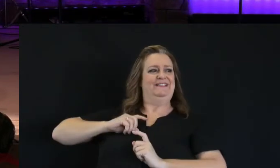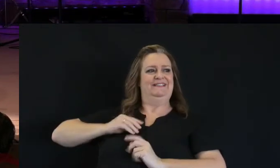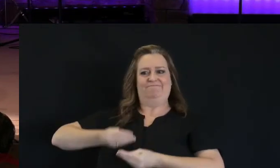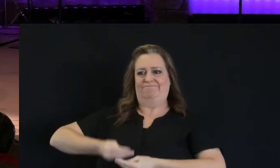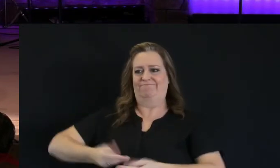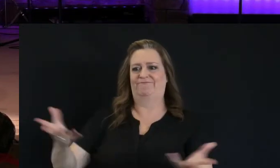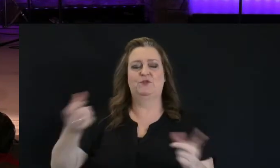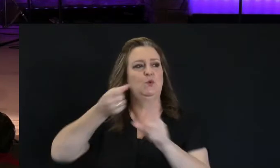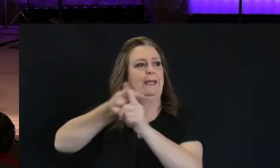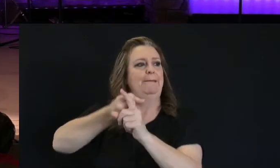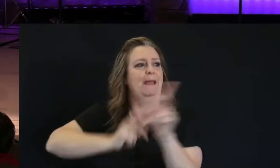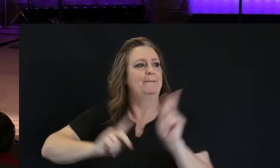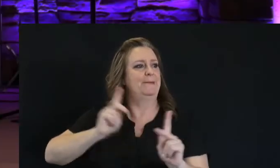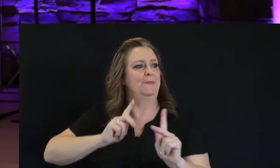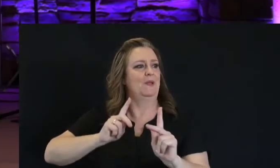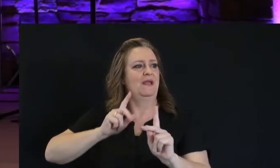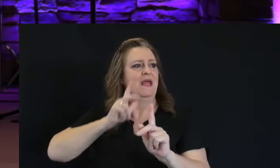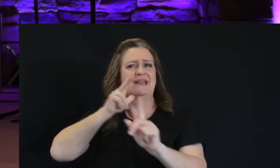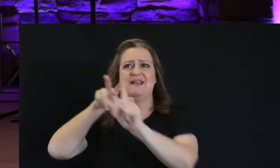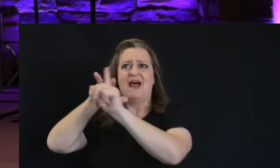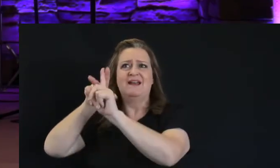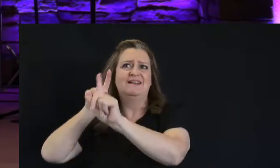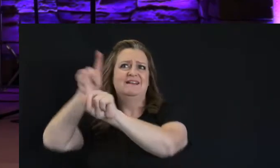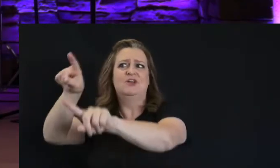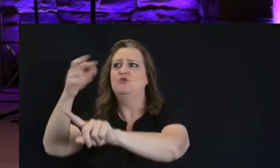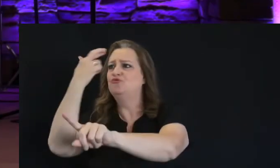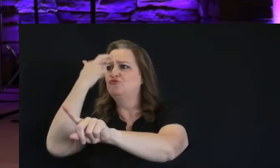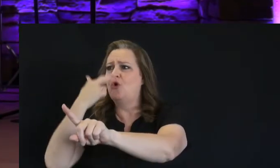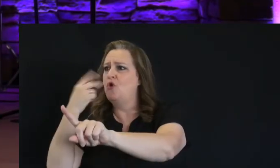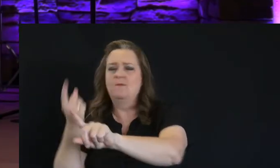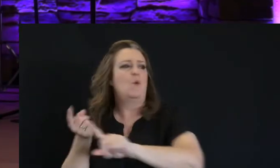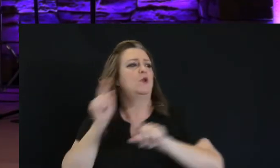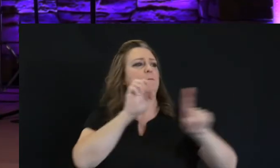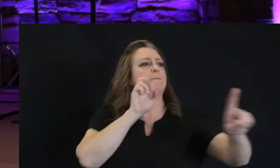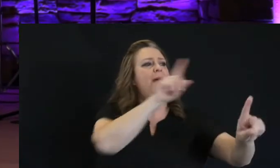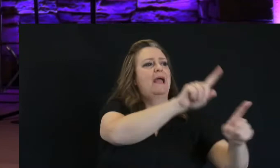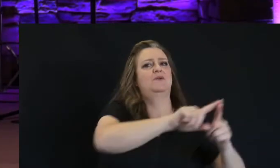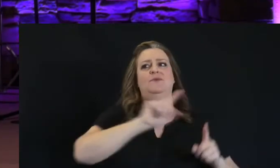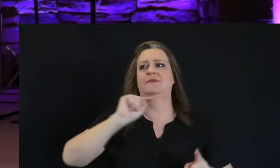didn't want to get to Rome. He wanted to get back to Thessalonica to impact these people.